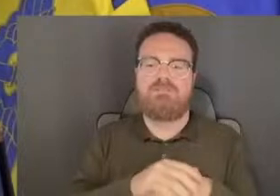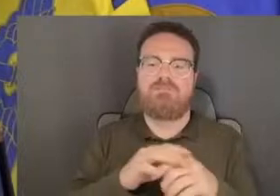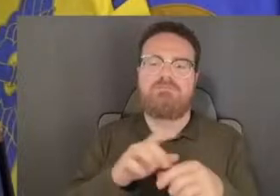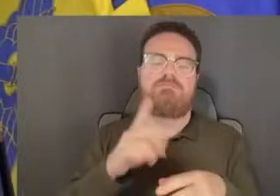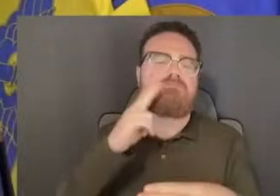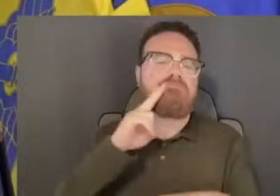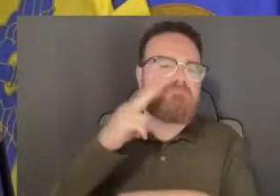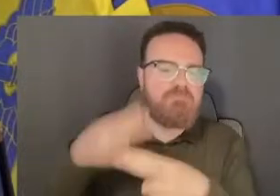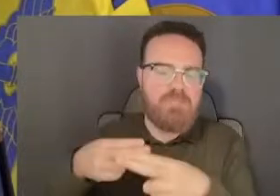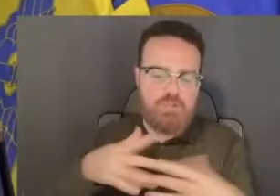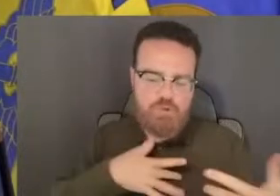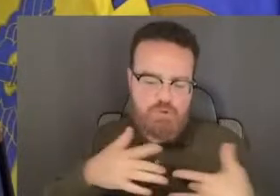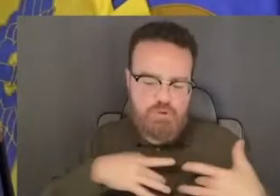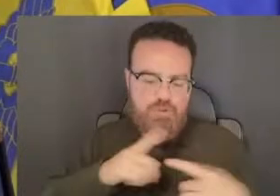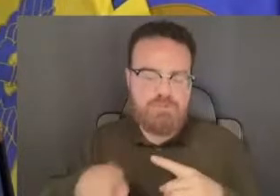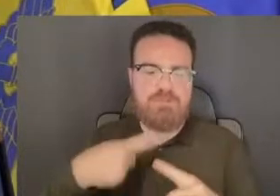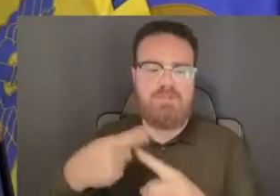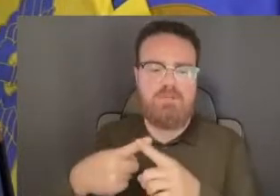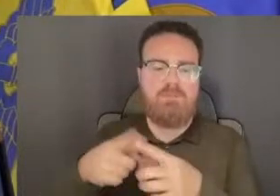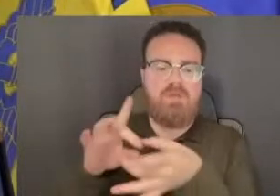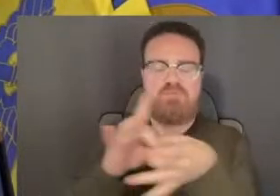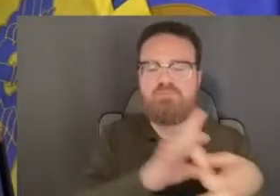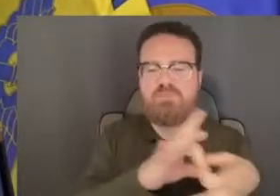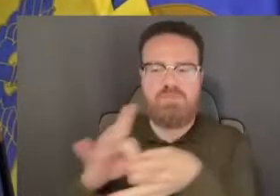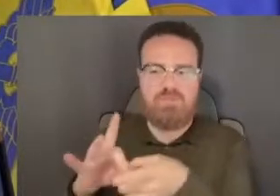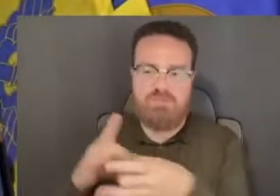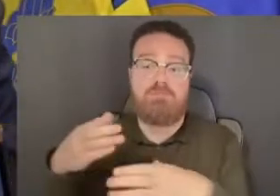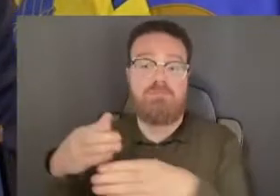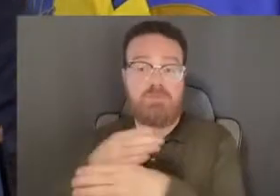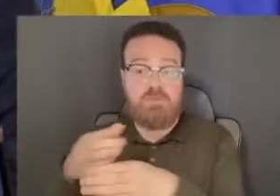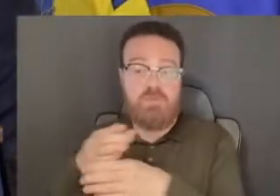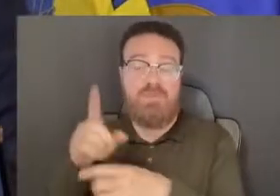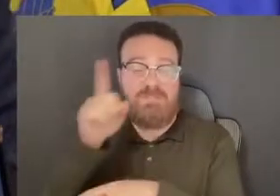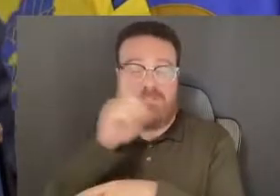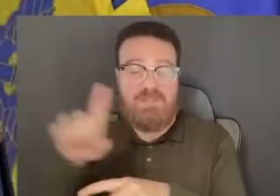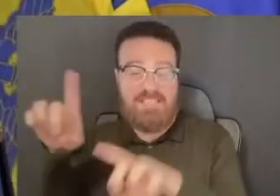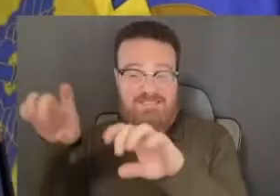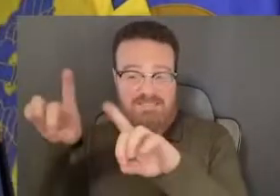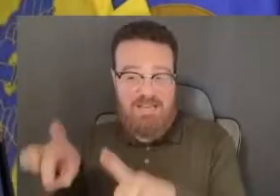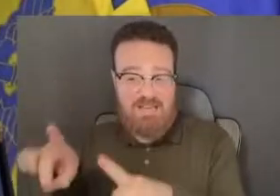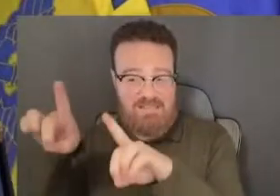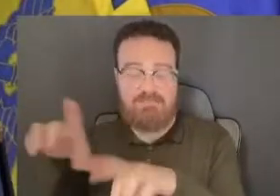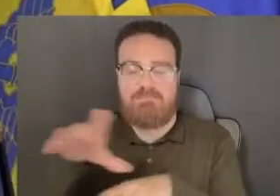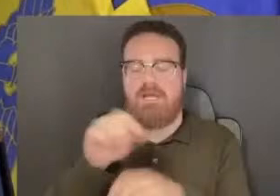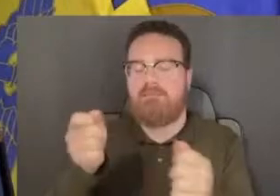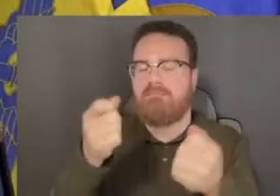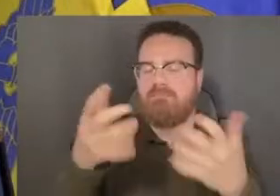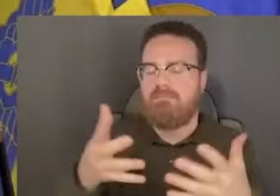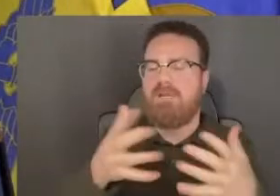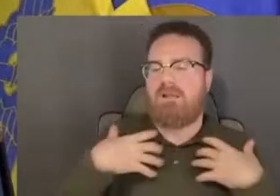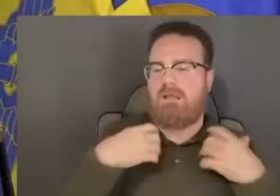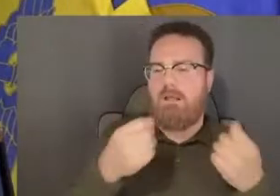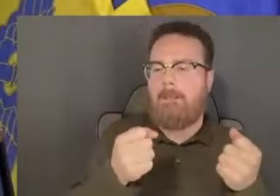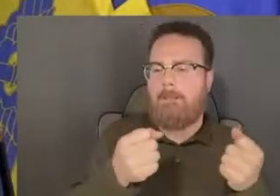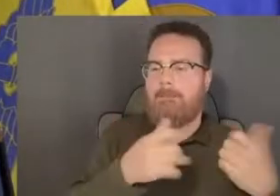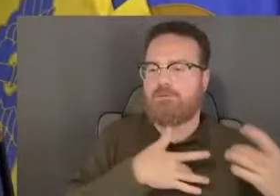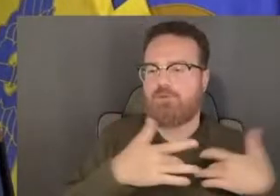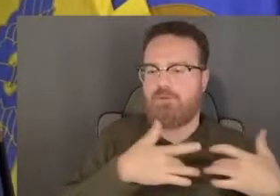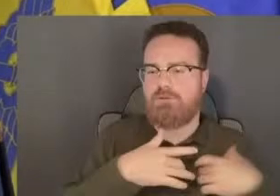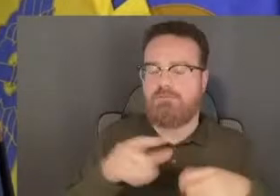between petroleum-based synthetic dyes and several health conditions, such as attention deficit hyperactivity